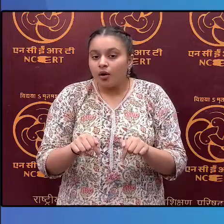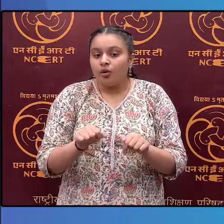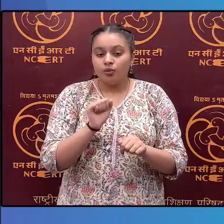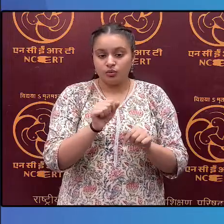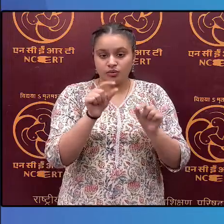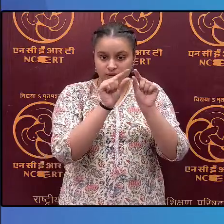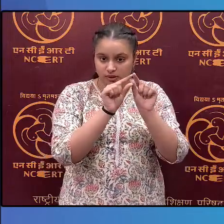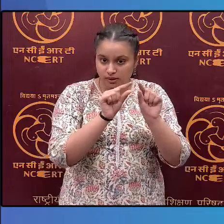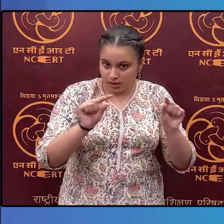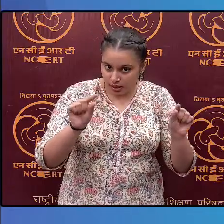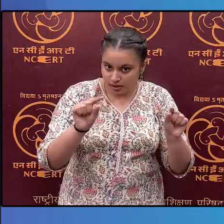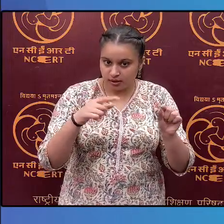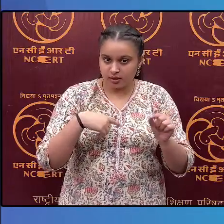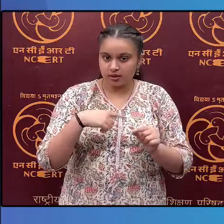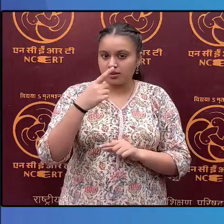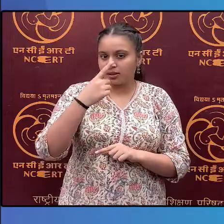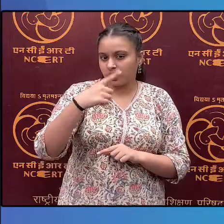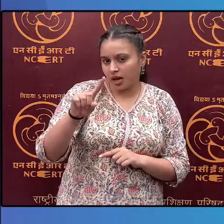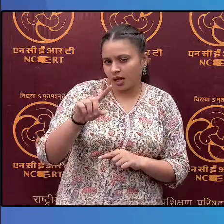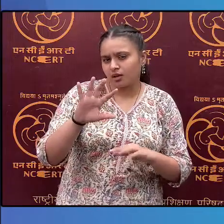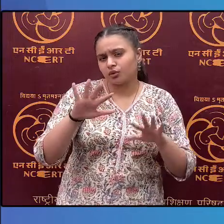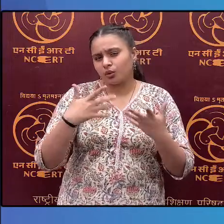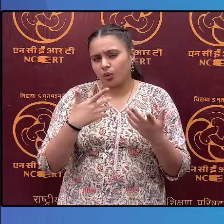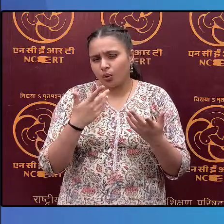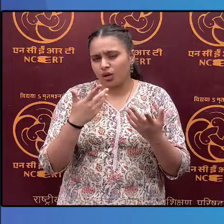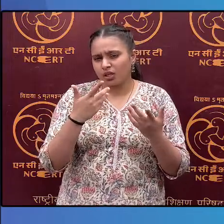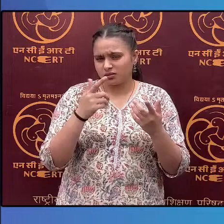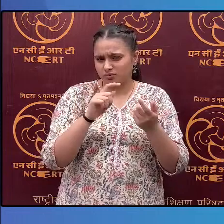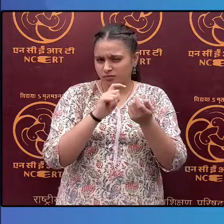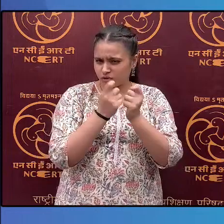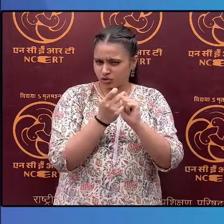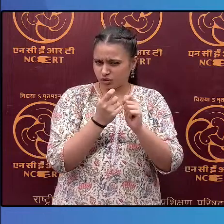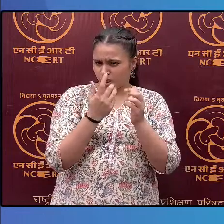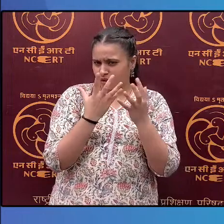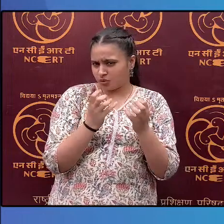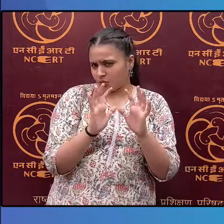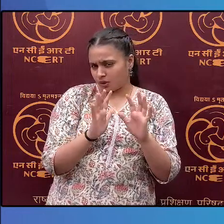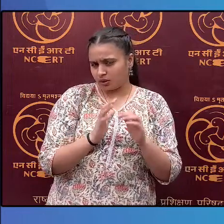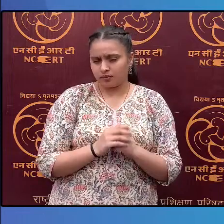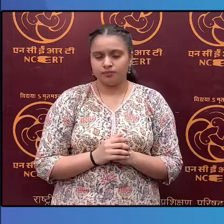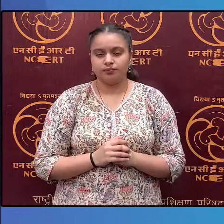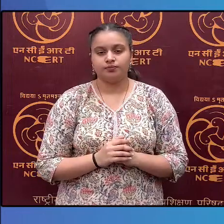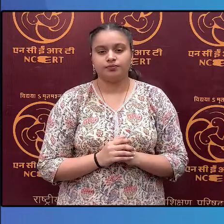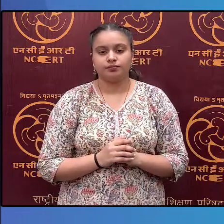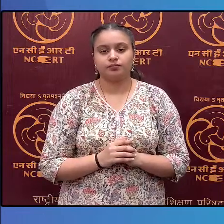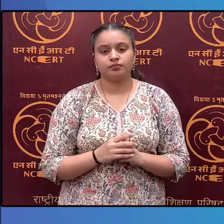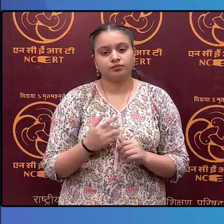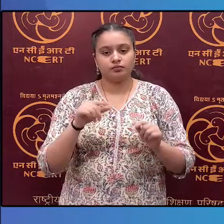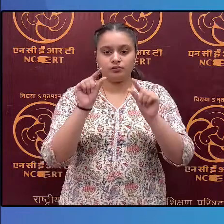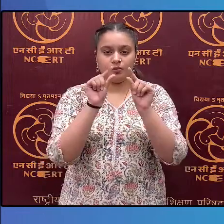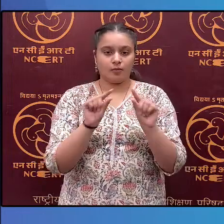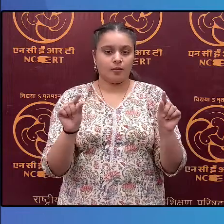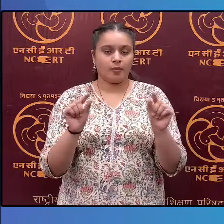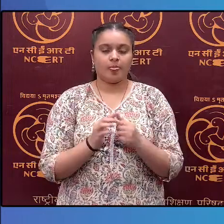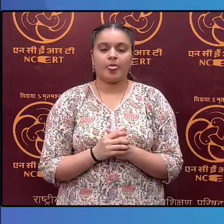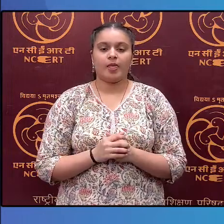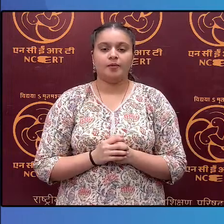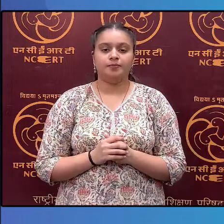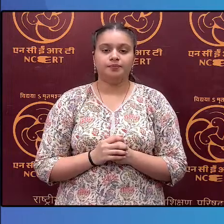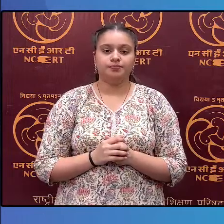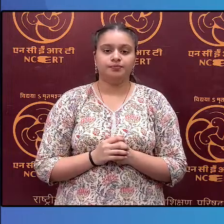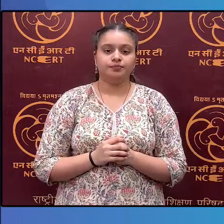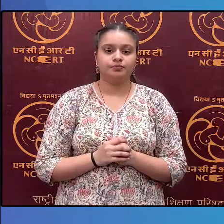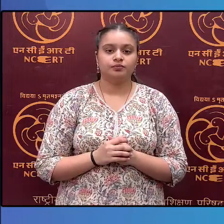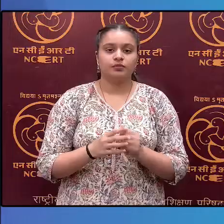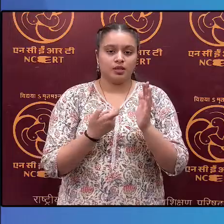the sentences are all right or there's something odd in it. Okay. So I will begin with my sentence. Renu ma'am